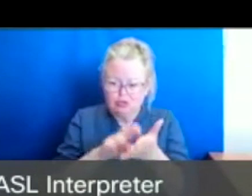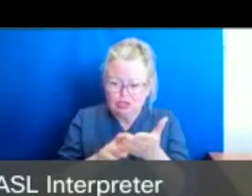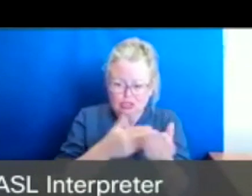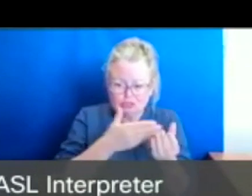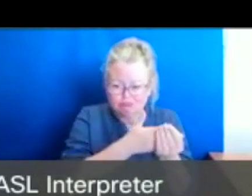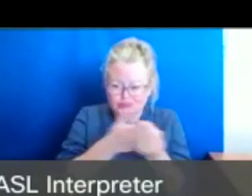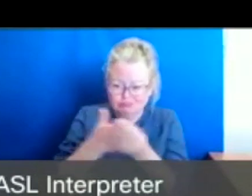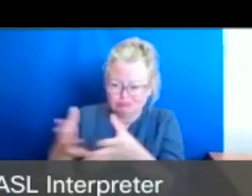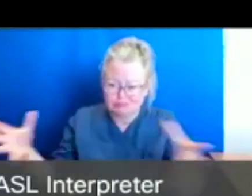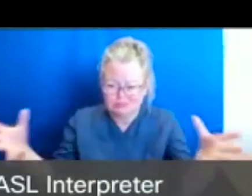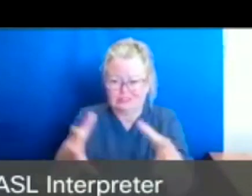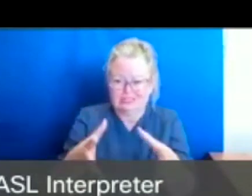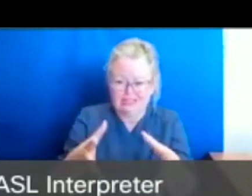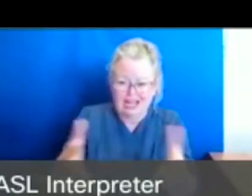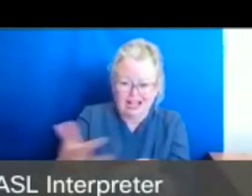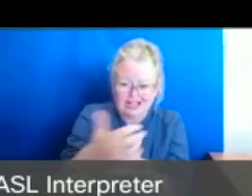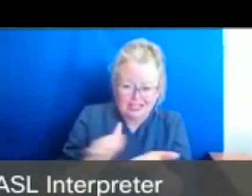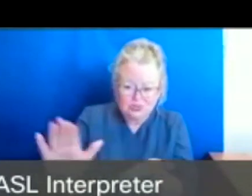Our